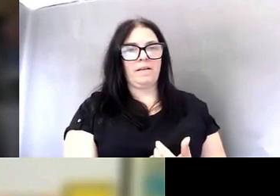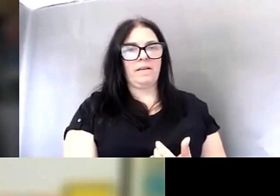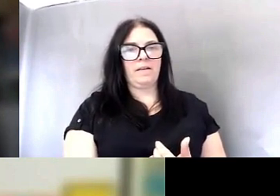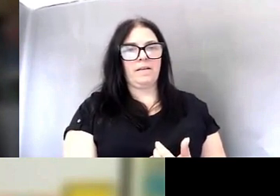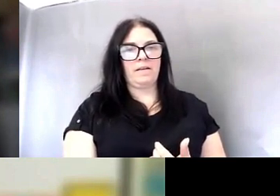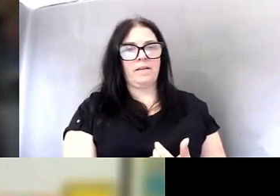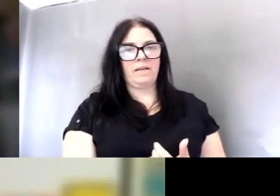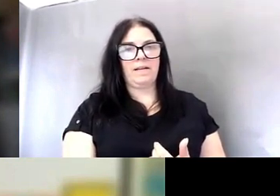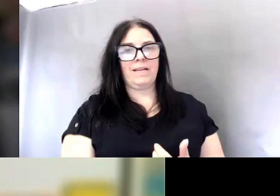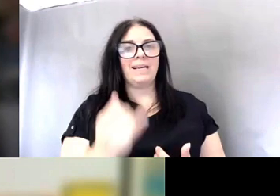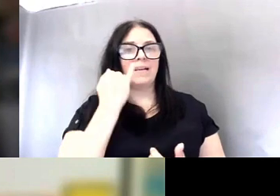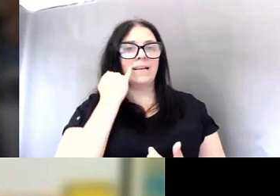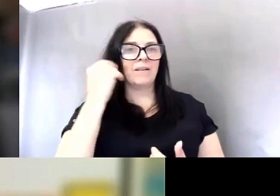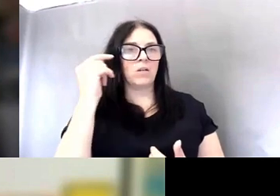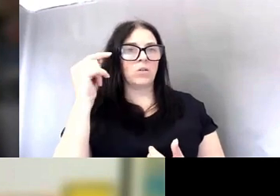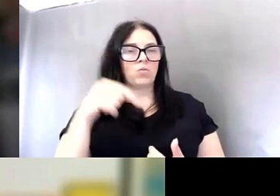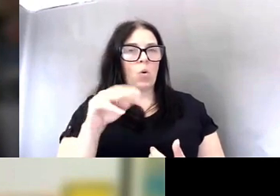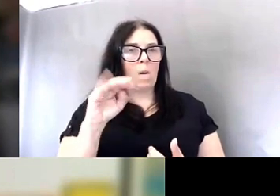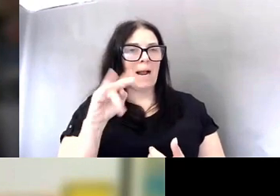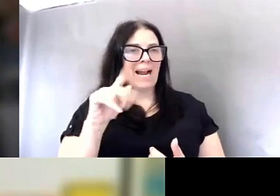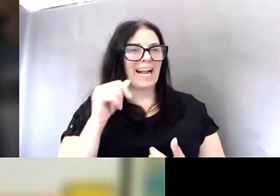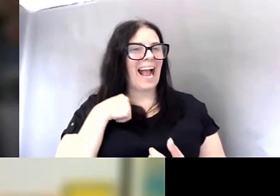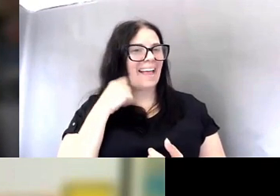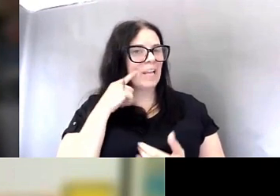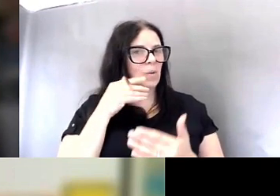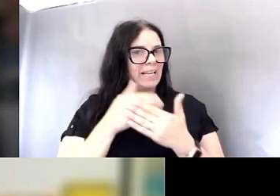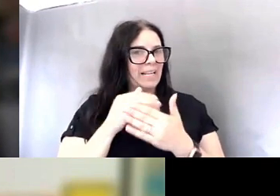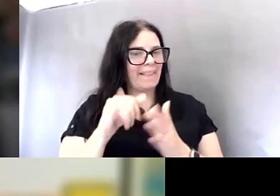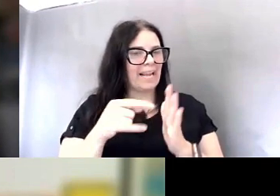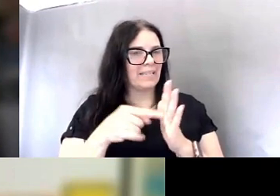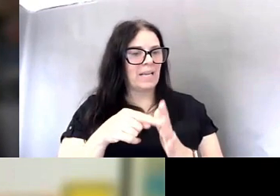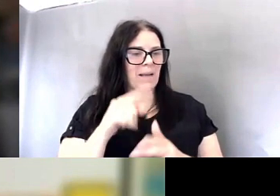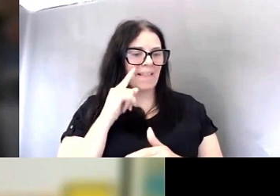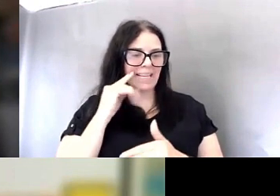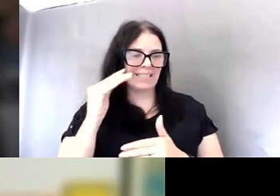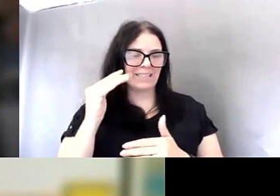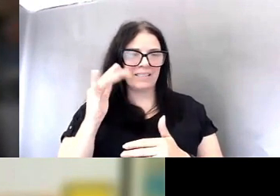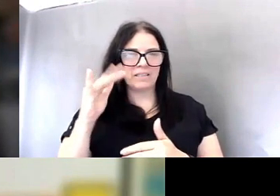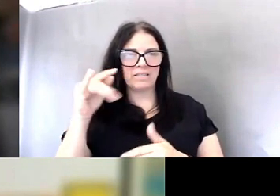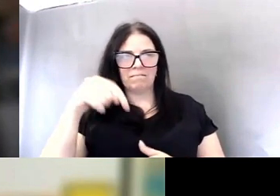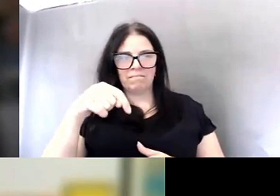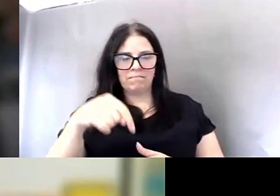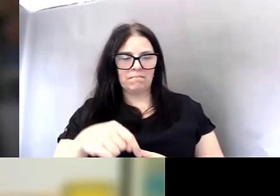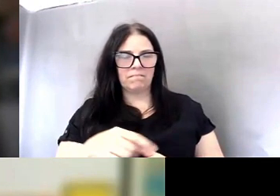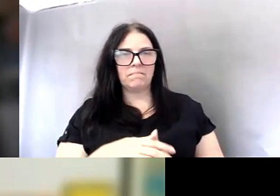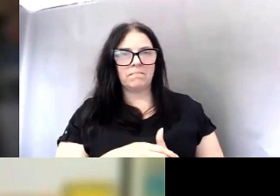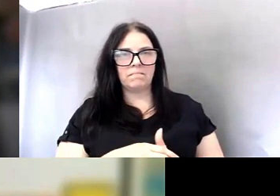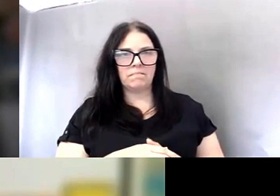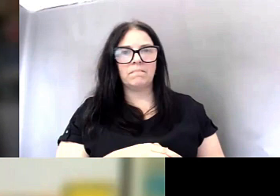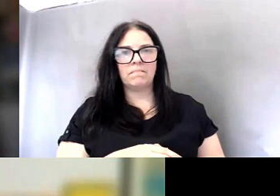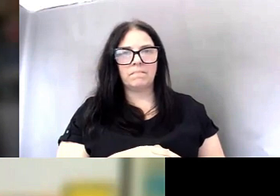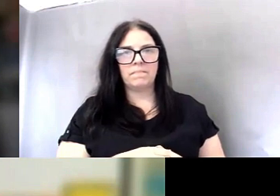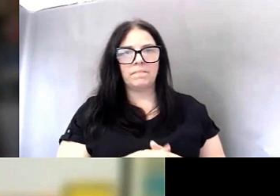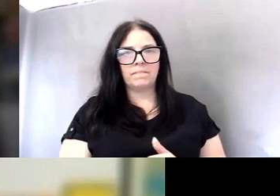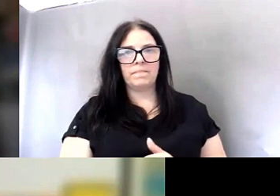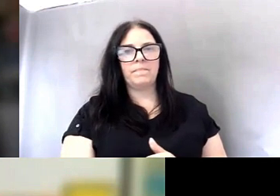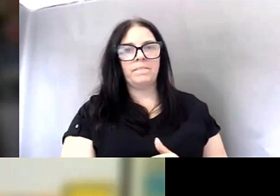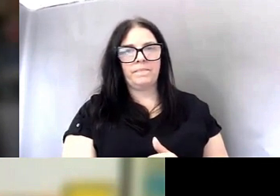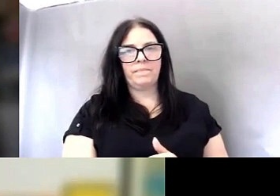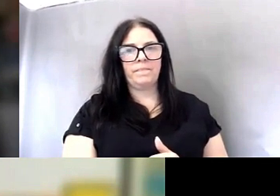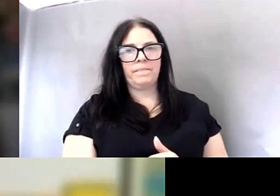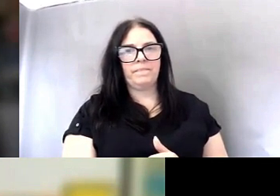the example. Oh, I think it's near the bottom. I just want to change the view here. That's Oh, a better sure. view. Okay. There we go. Thank There we you.